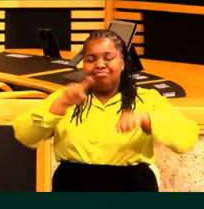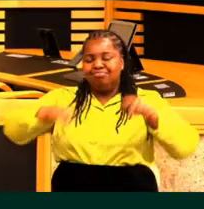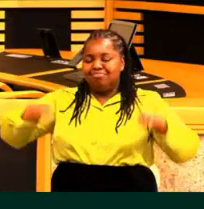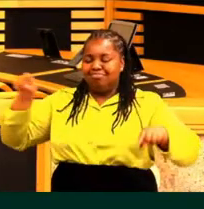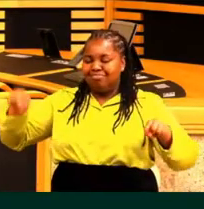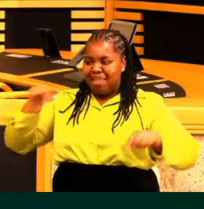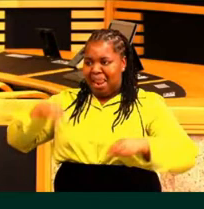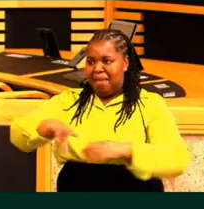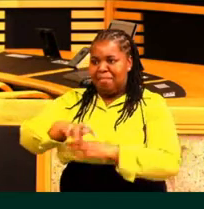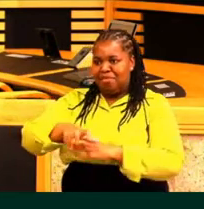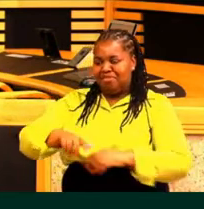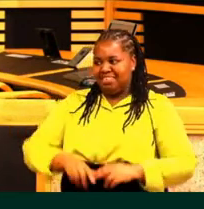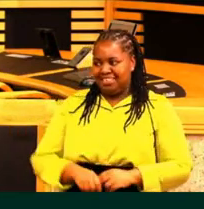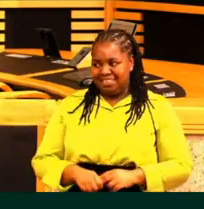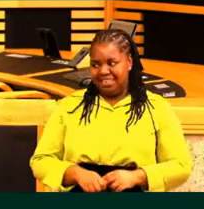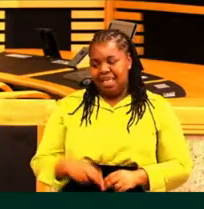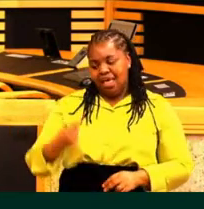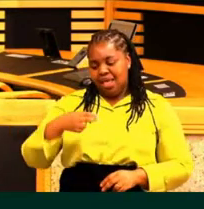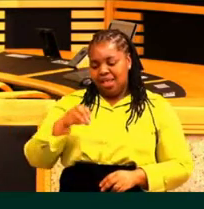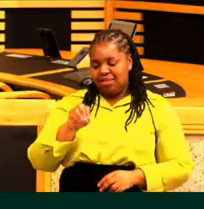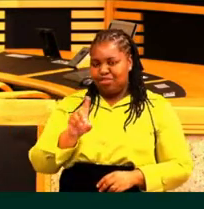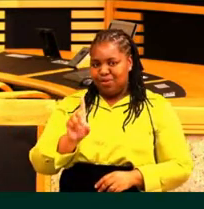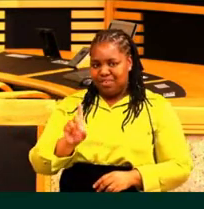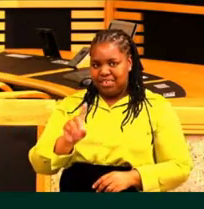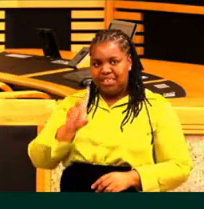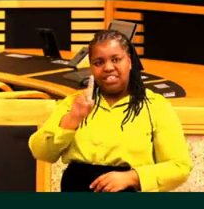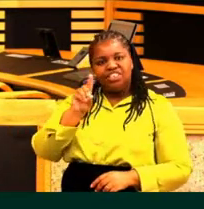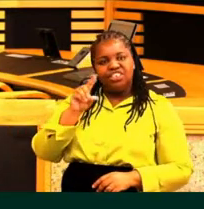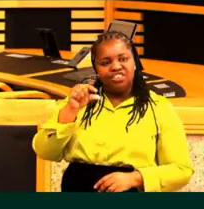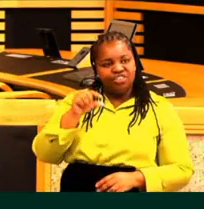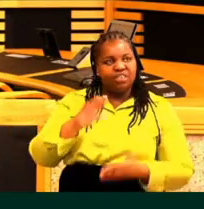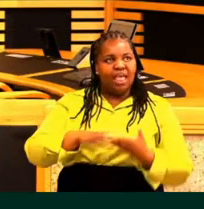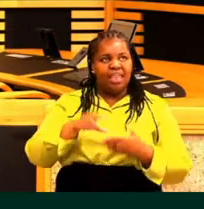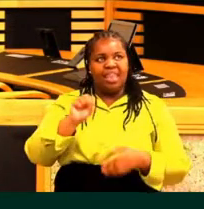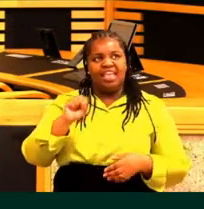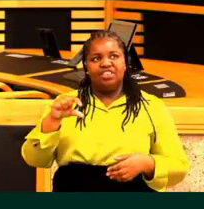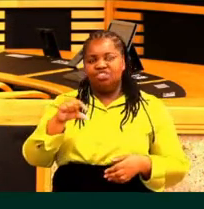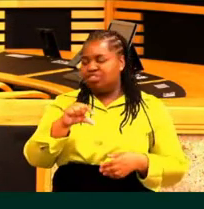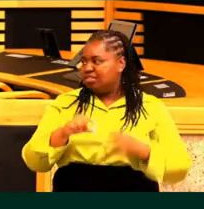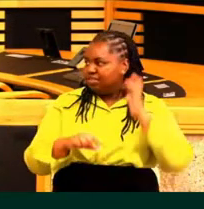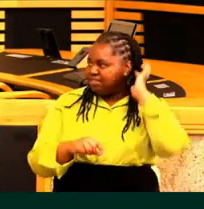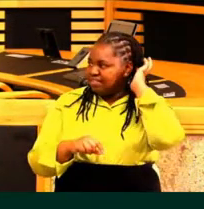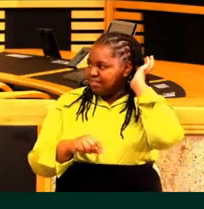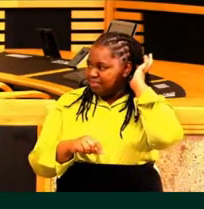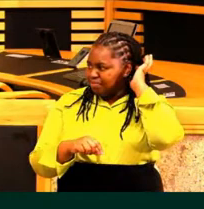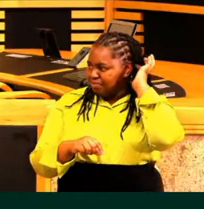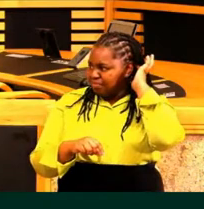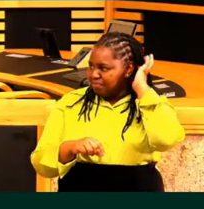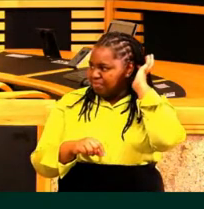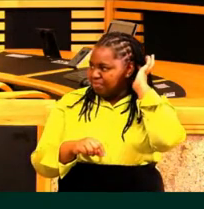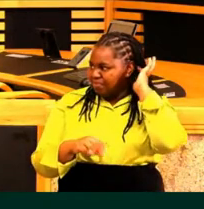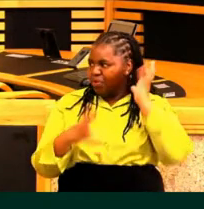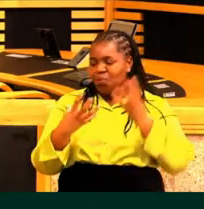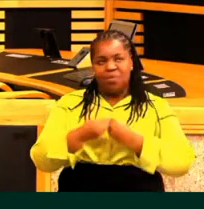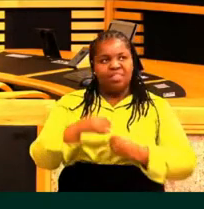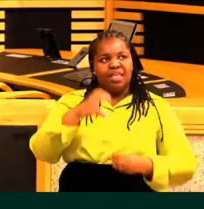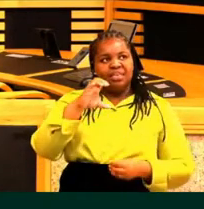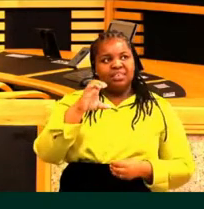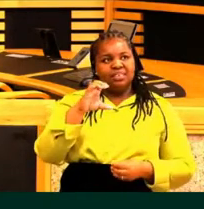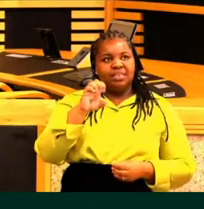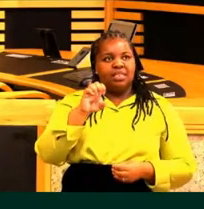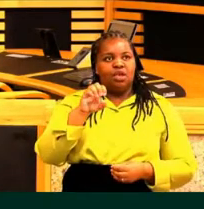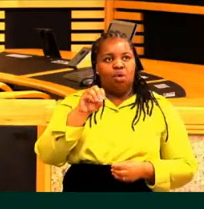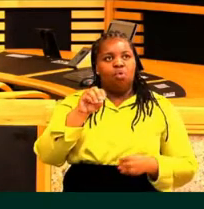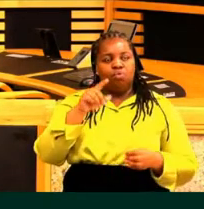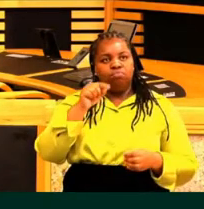province the ashodis teaches and SGS together with the CEOs of our various entities